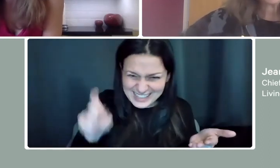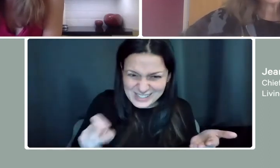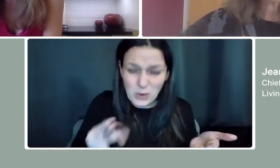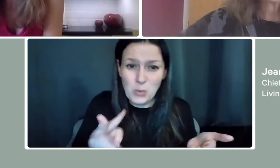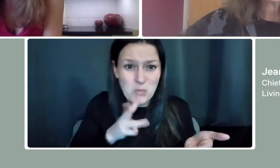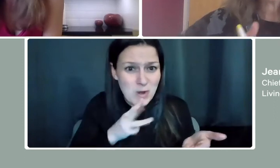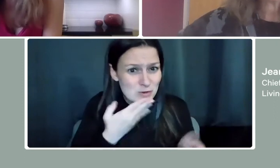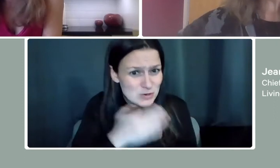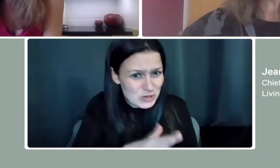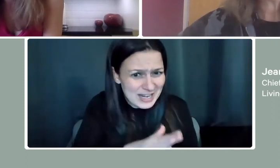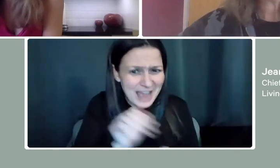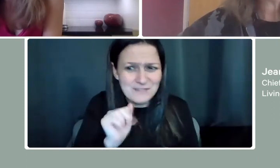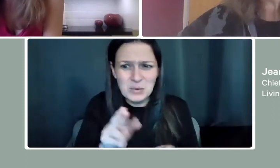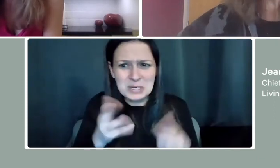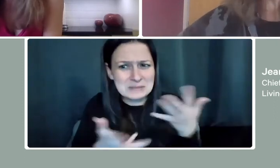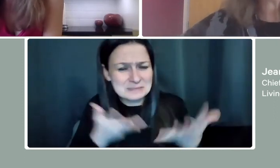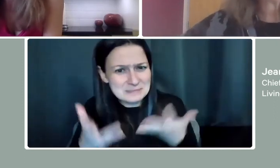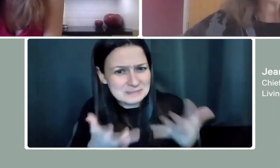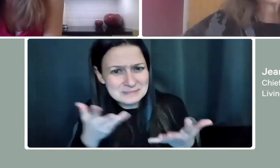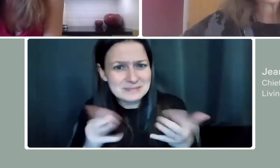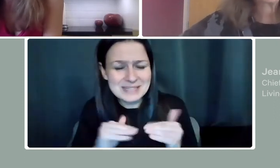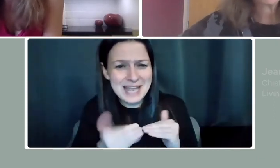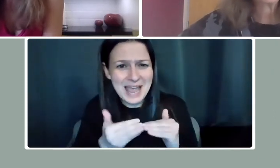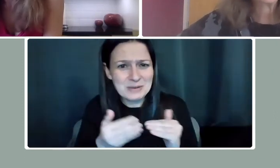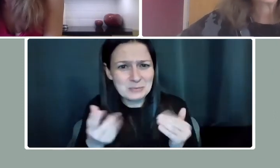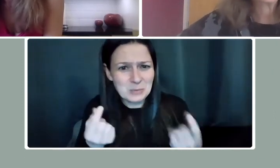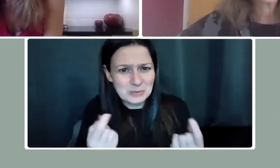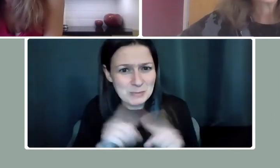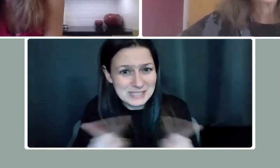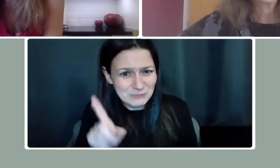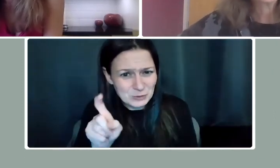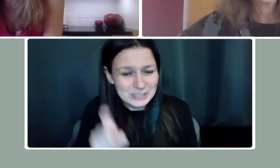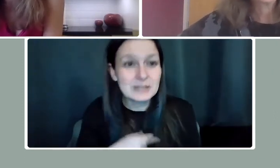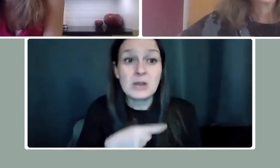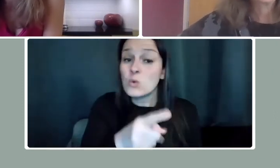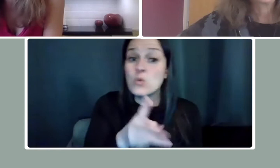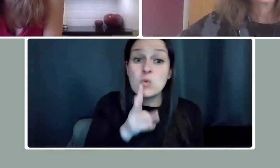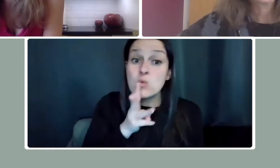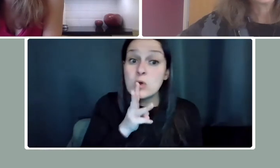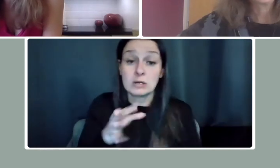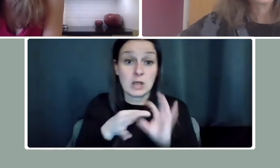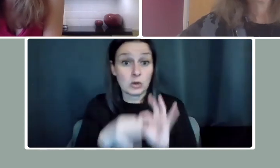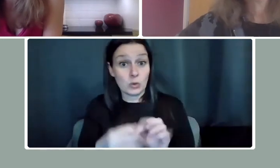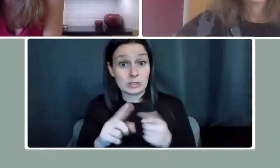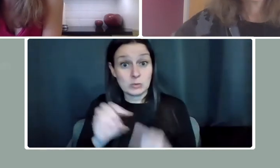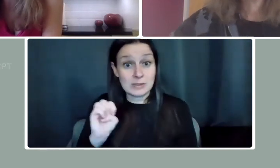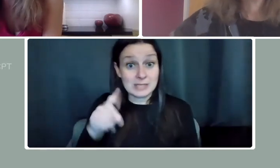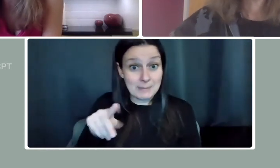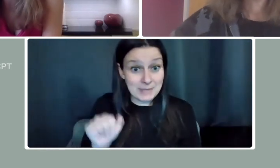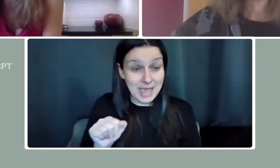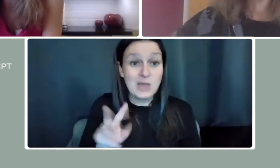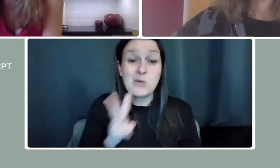good enough? And, or do you need to be doing something else? No, water, according to the EPA, water gets